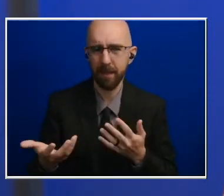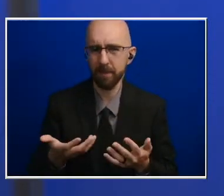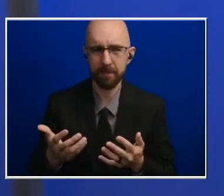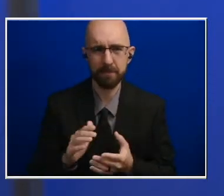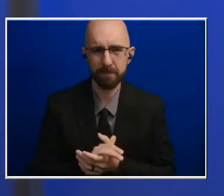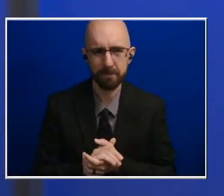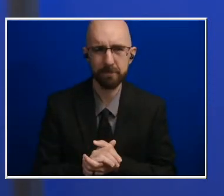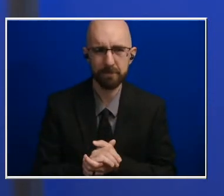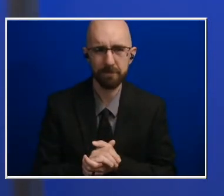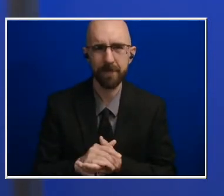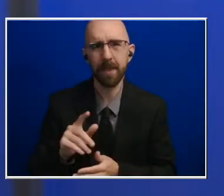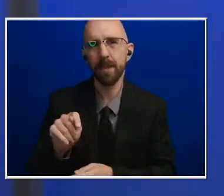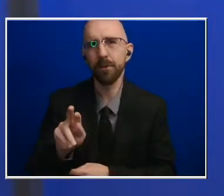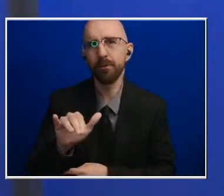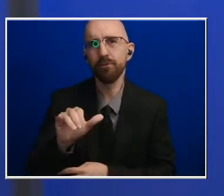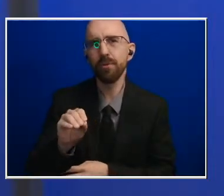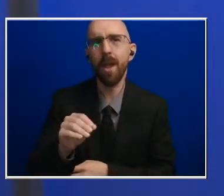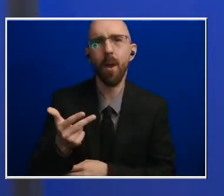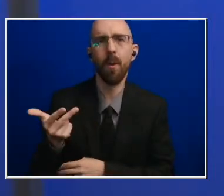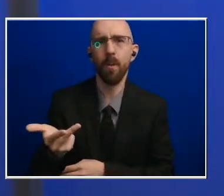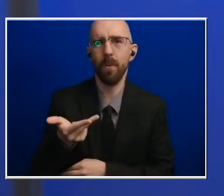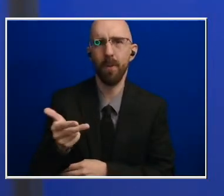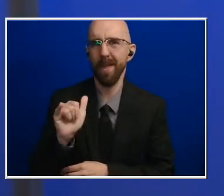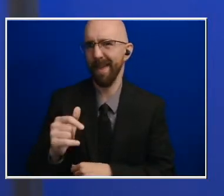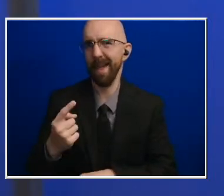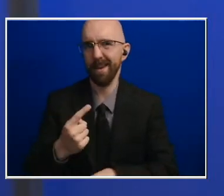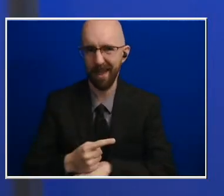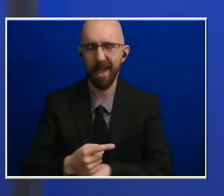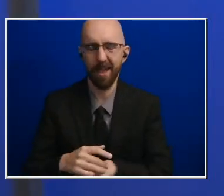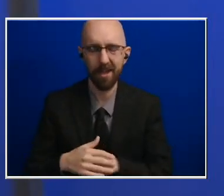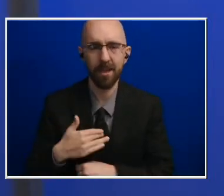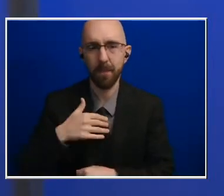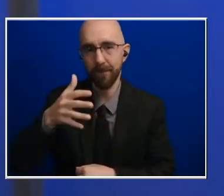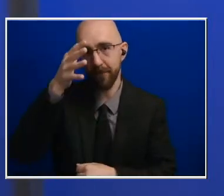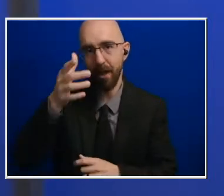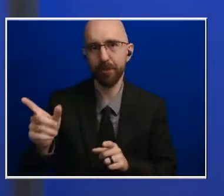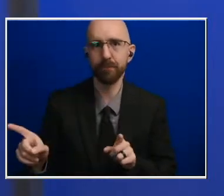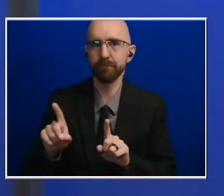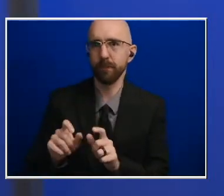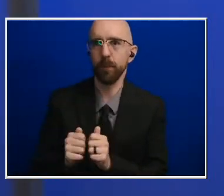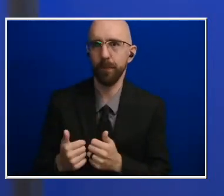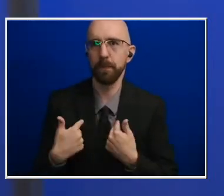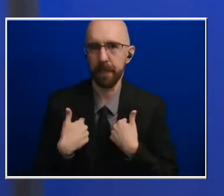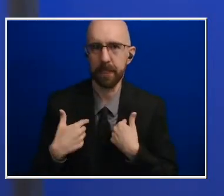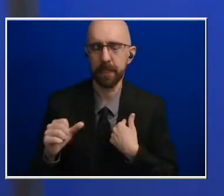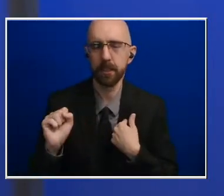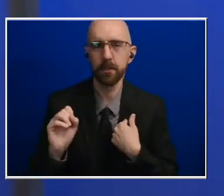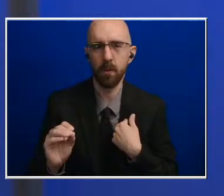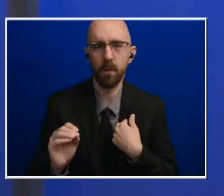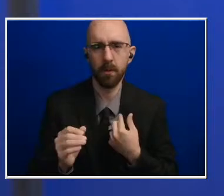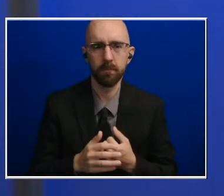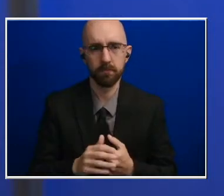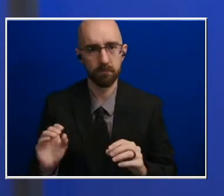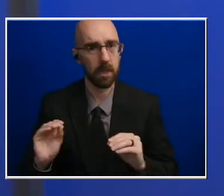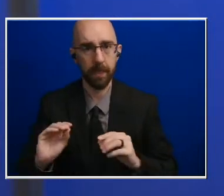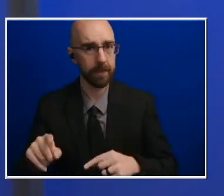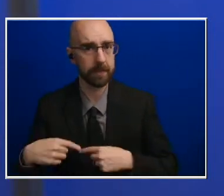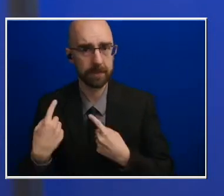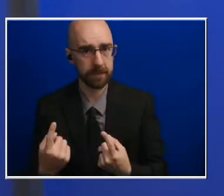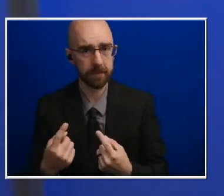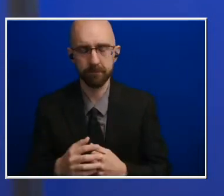trio of them that day, and my father was with me, so. But nothing since. Nothing